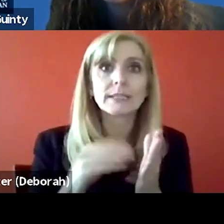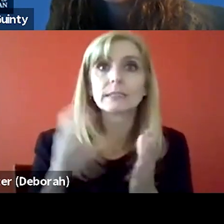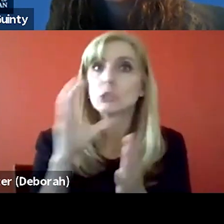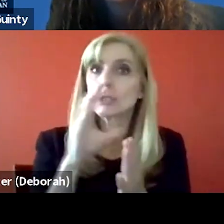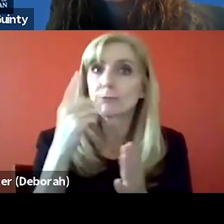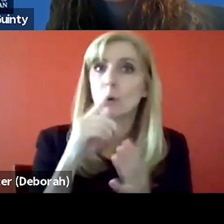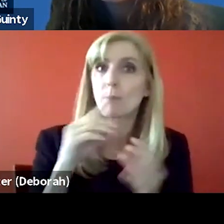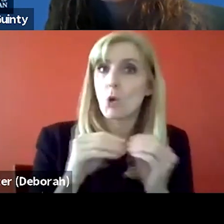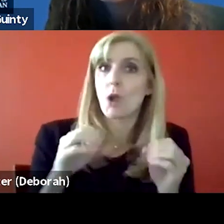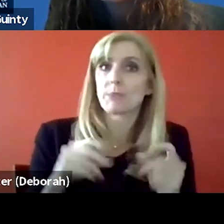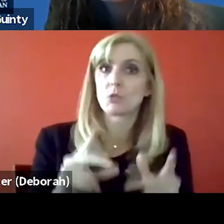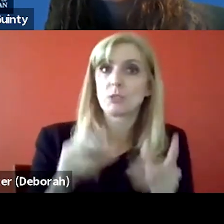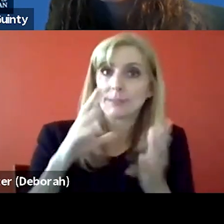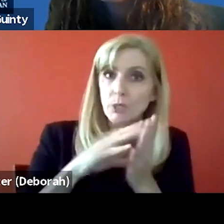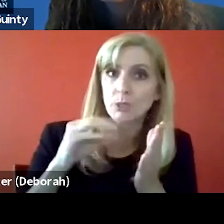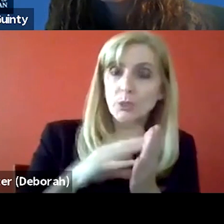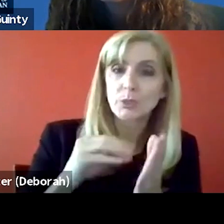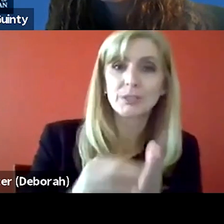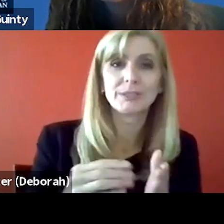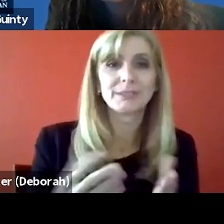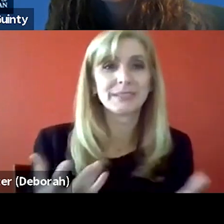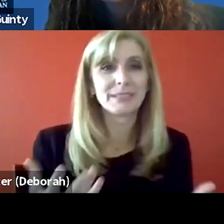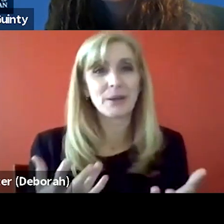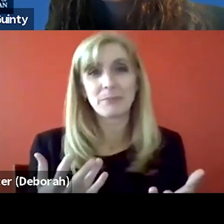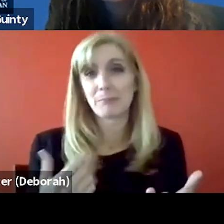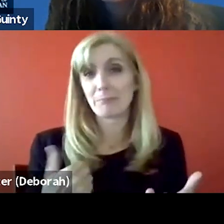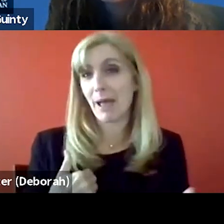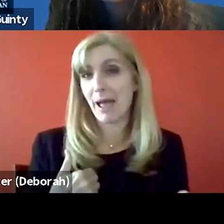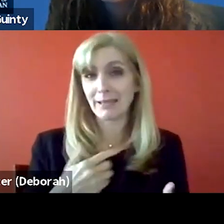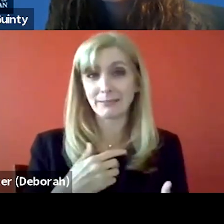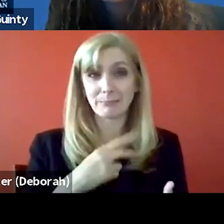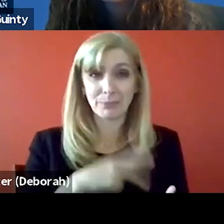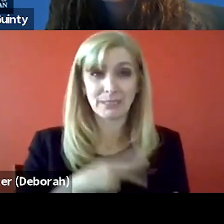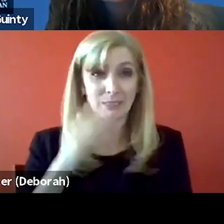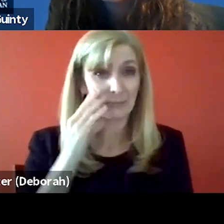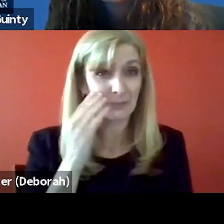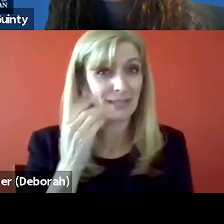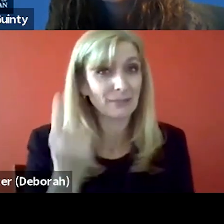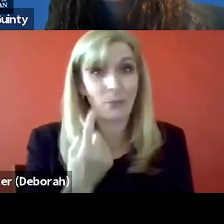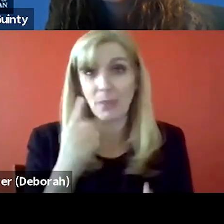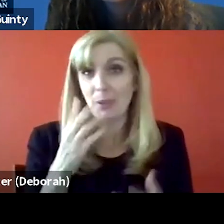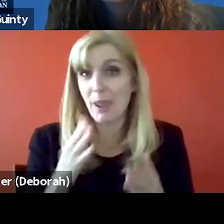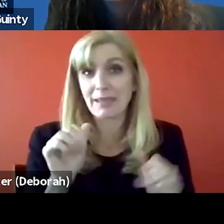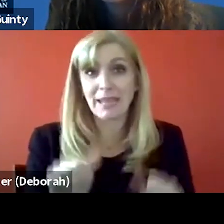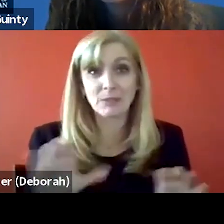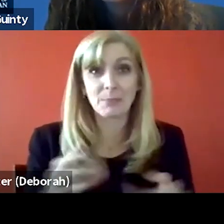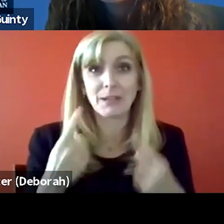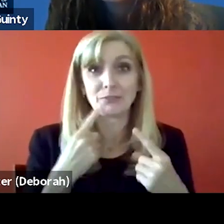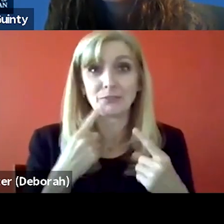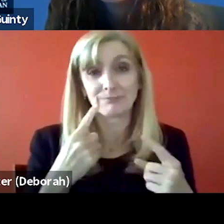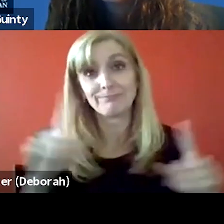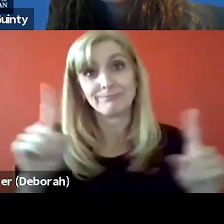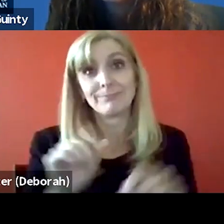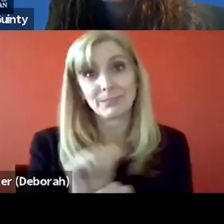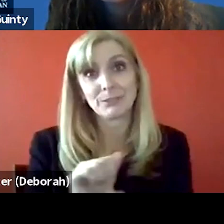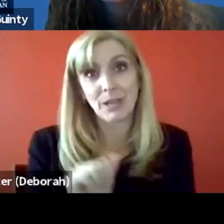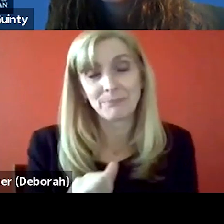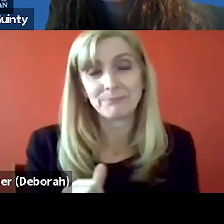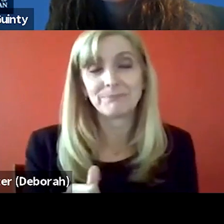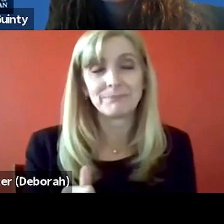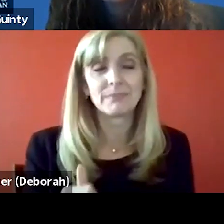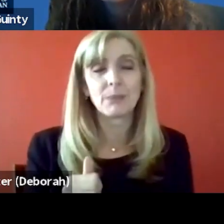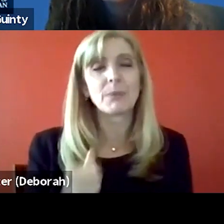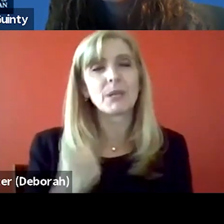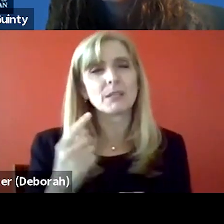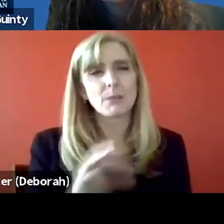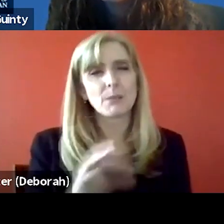learn. Because speaking personally, that's the only way I've been able to do my job, and still trying to do it effectively is to make sure you're always learning and always